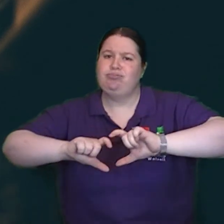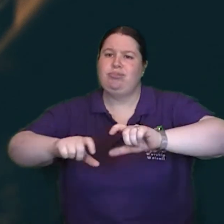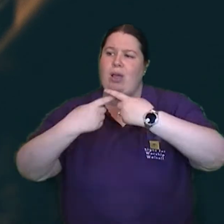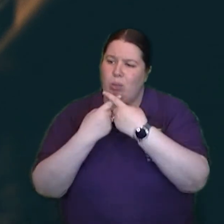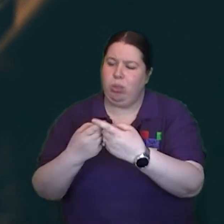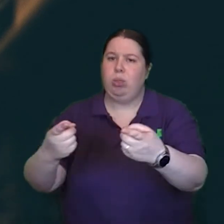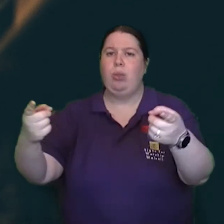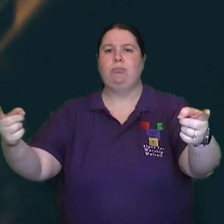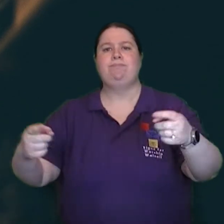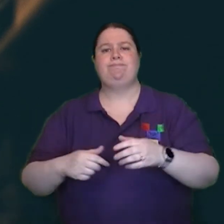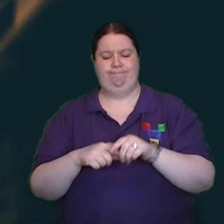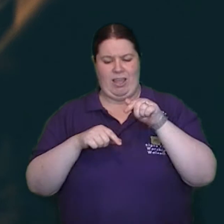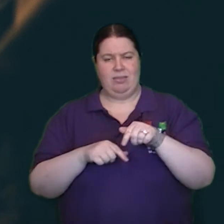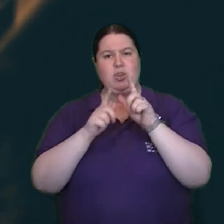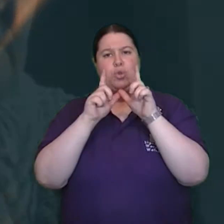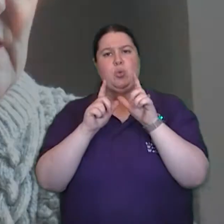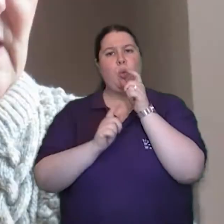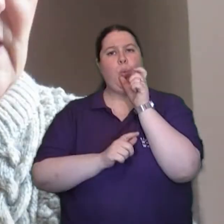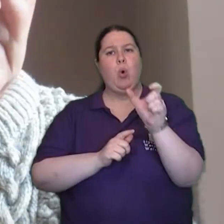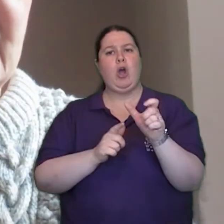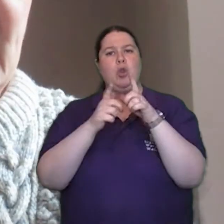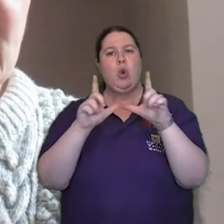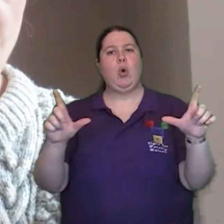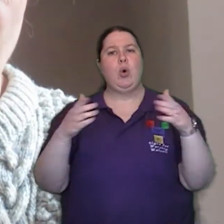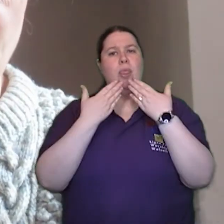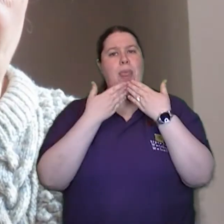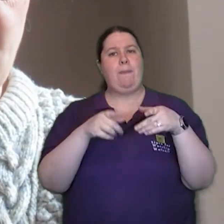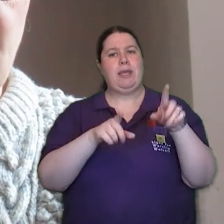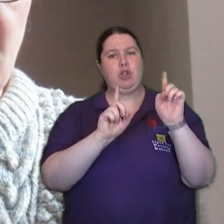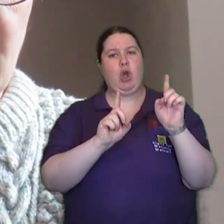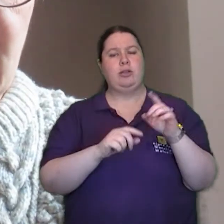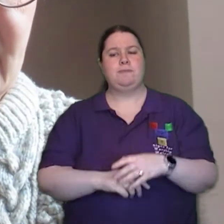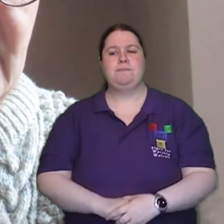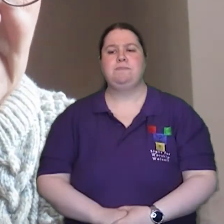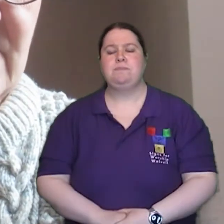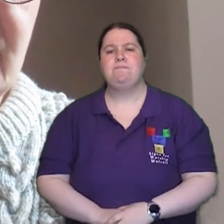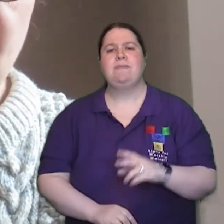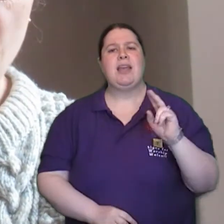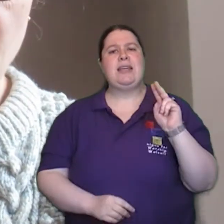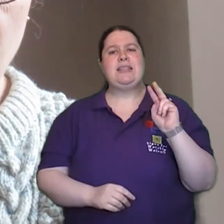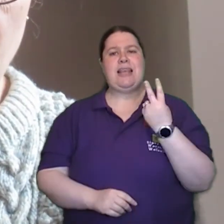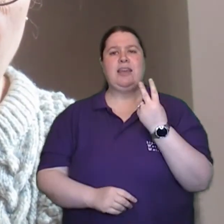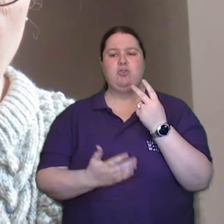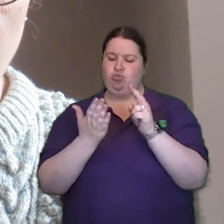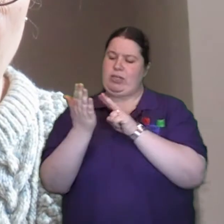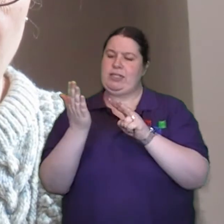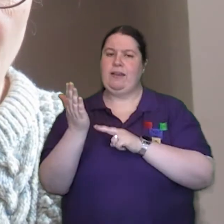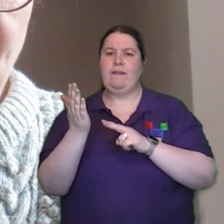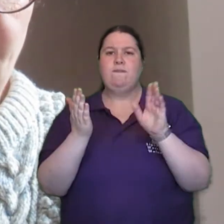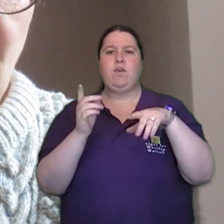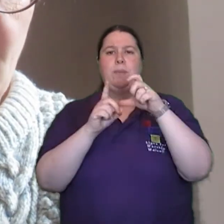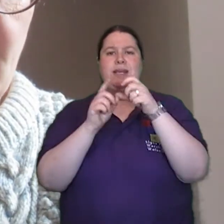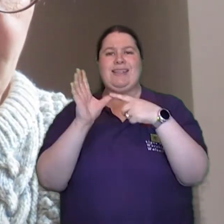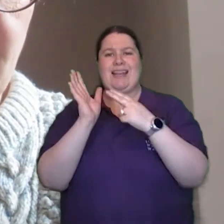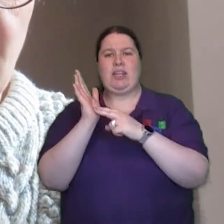Lord. Thanks be to God. The second Bible reading is taken from Daniel